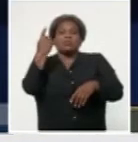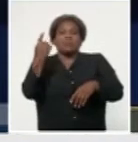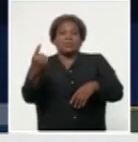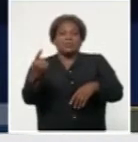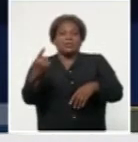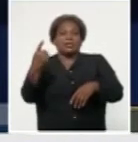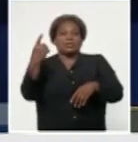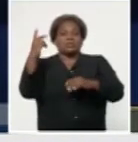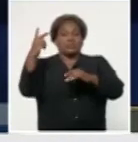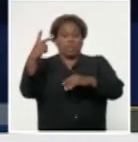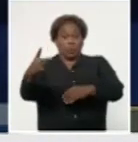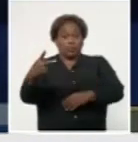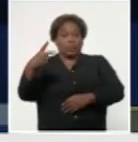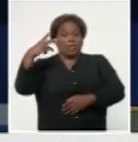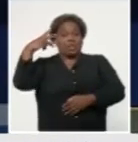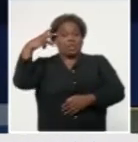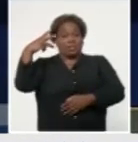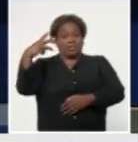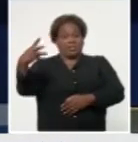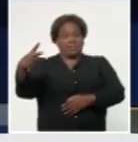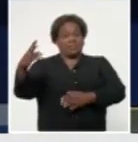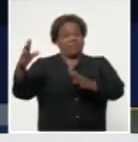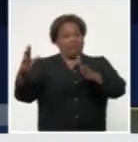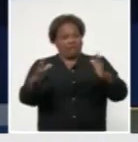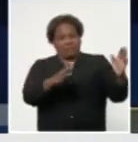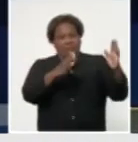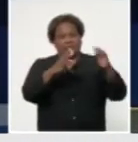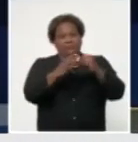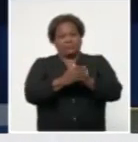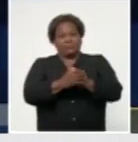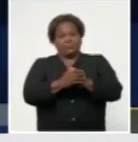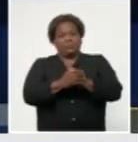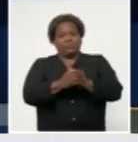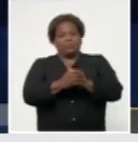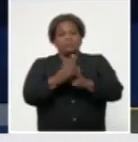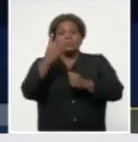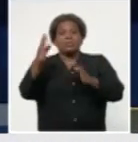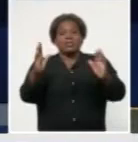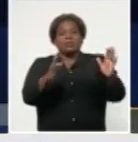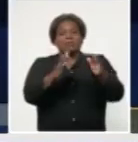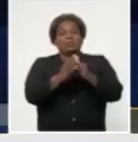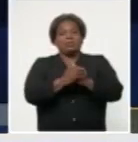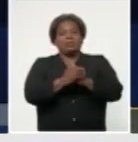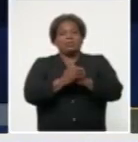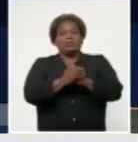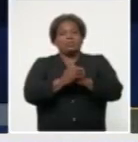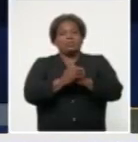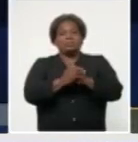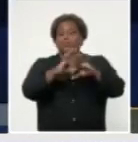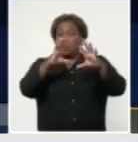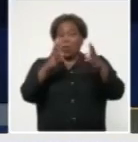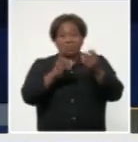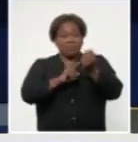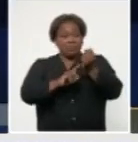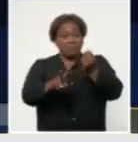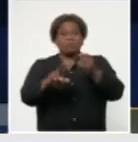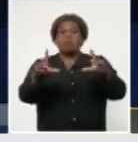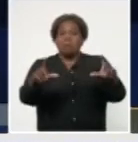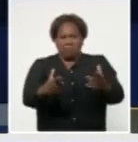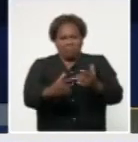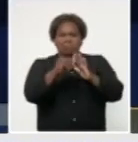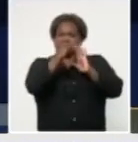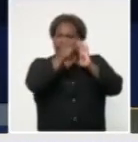by epidemiologists and statisticians, which refers to the number of new infections that one